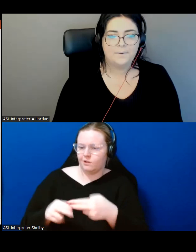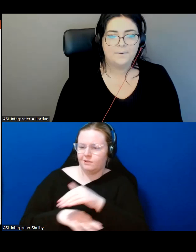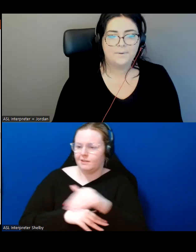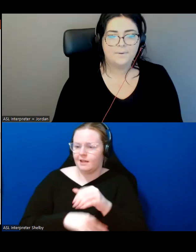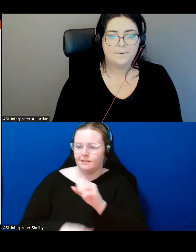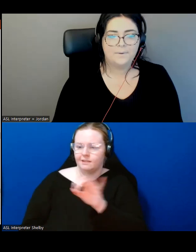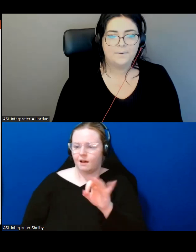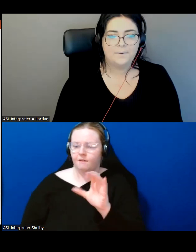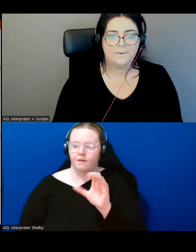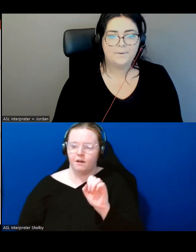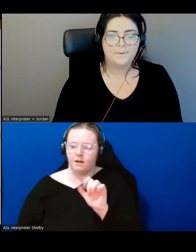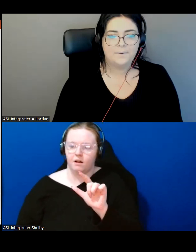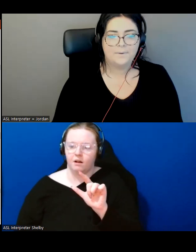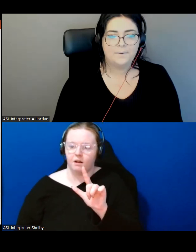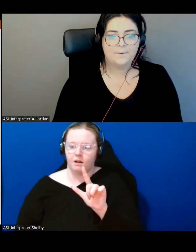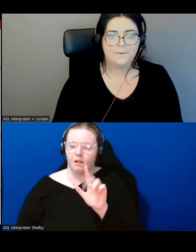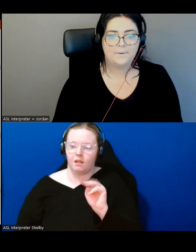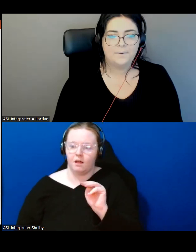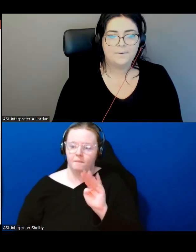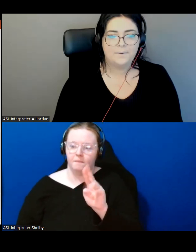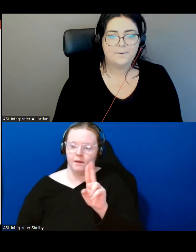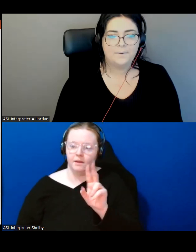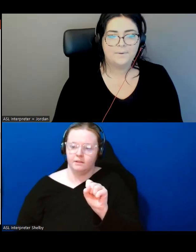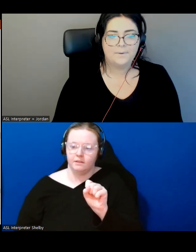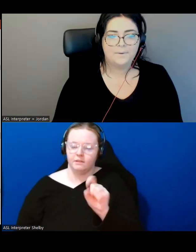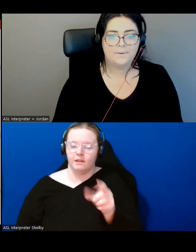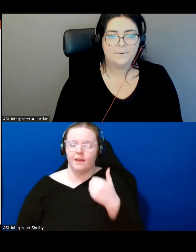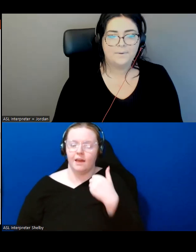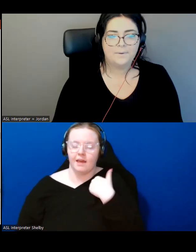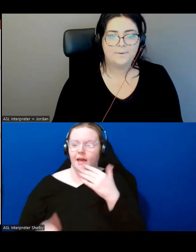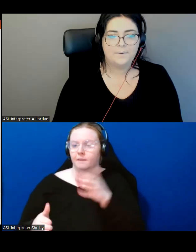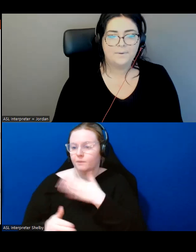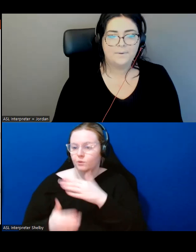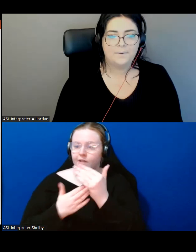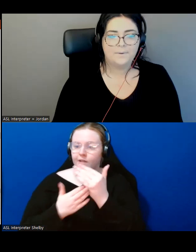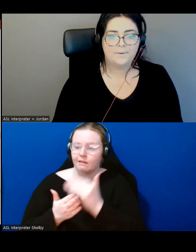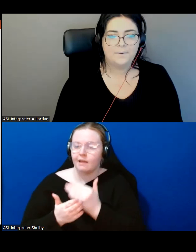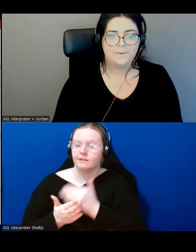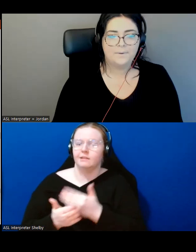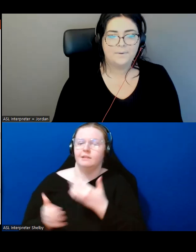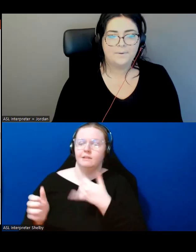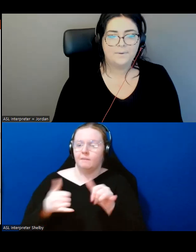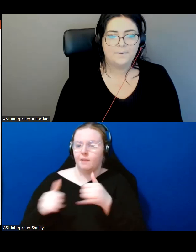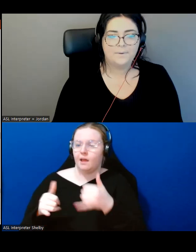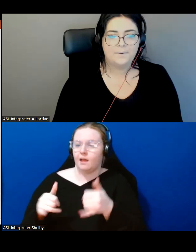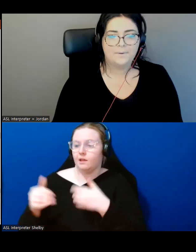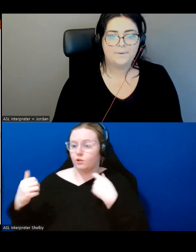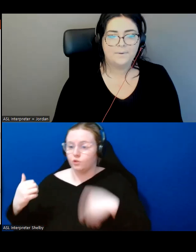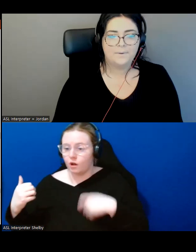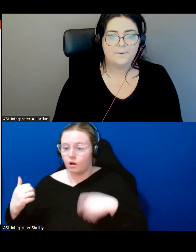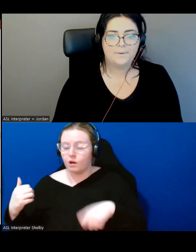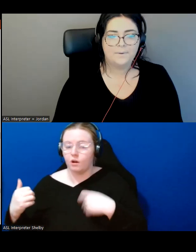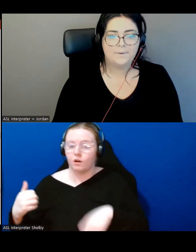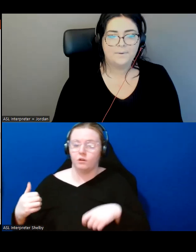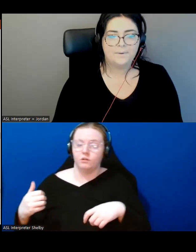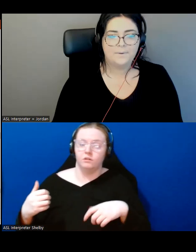and they had music lessons, playing guitars and accordions for other adults in the community,